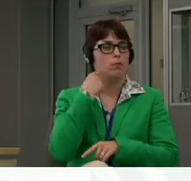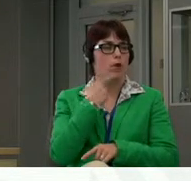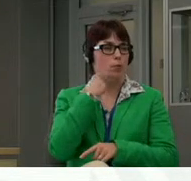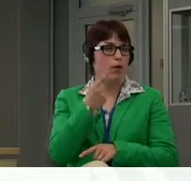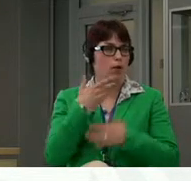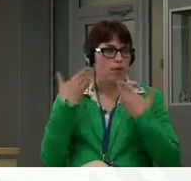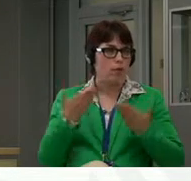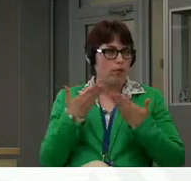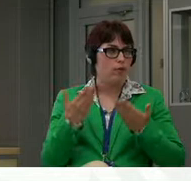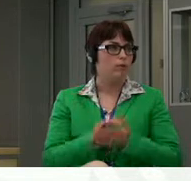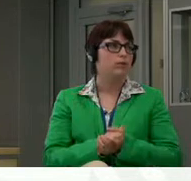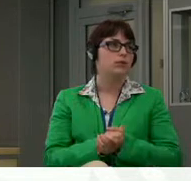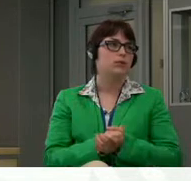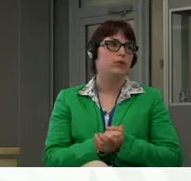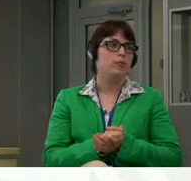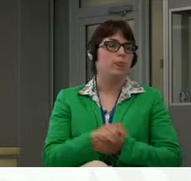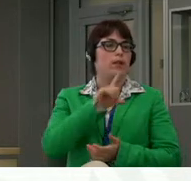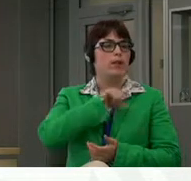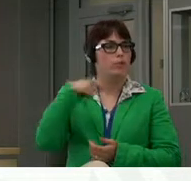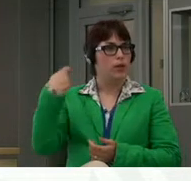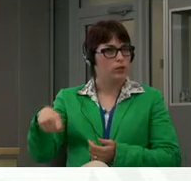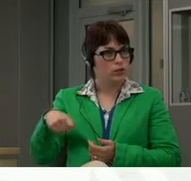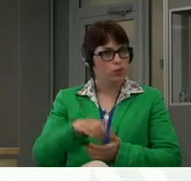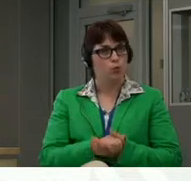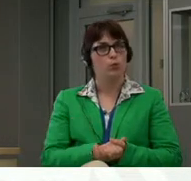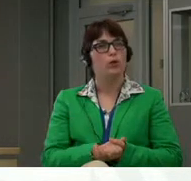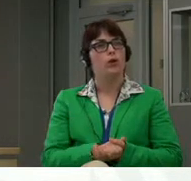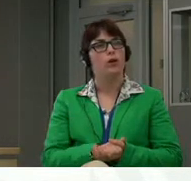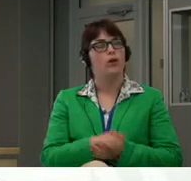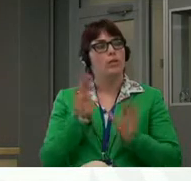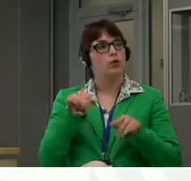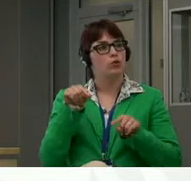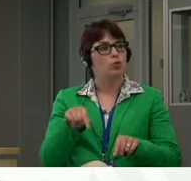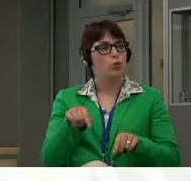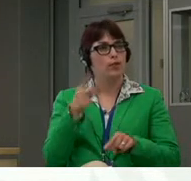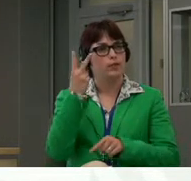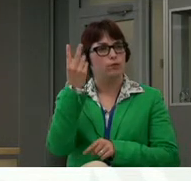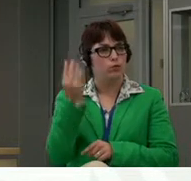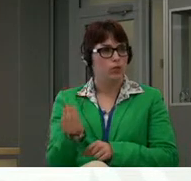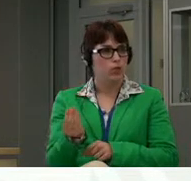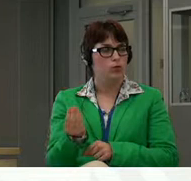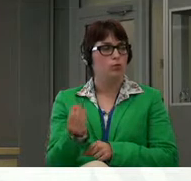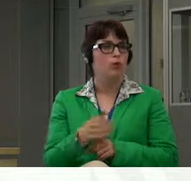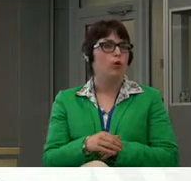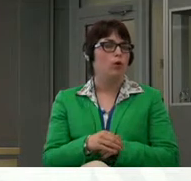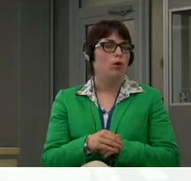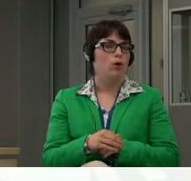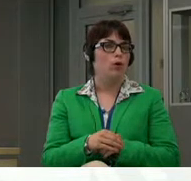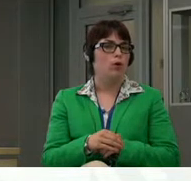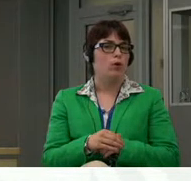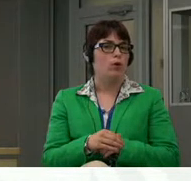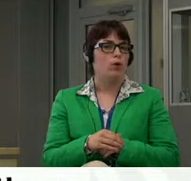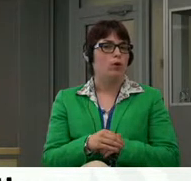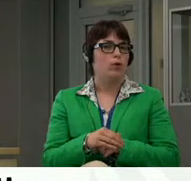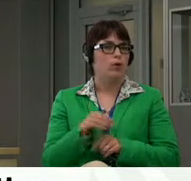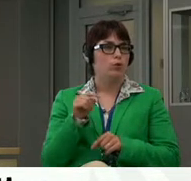the Latvian presidency for the organization of this two-day high-level meeting, focusing on the fundamental